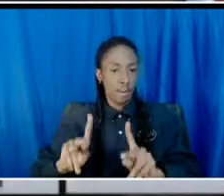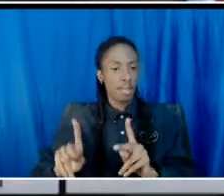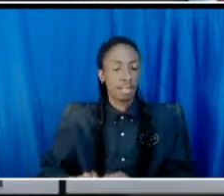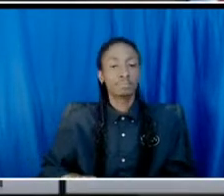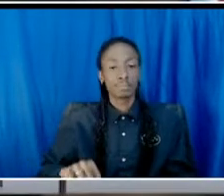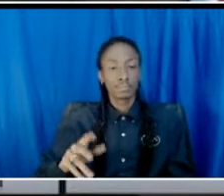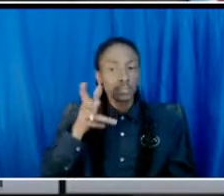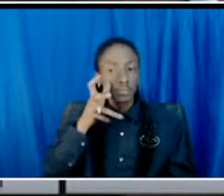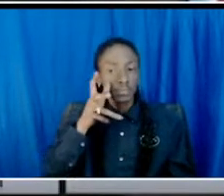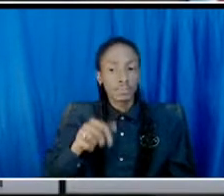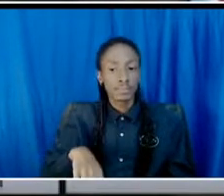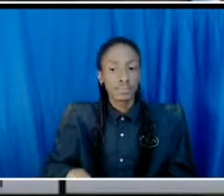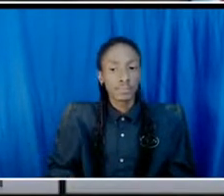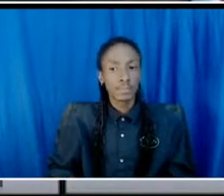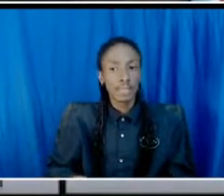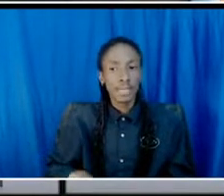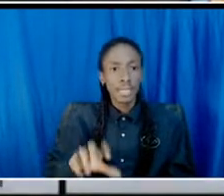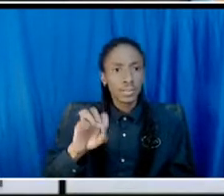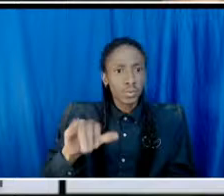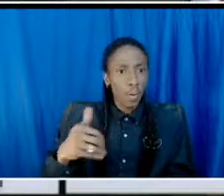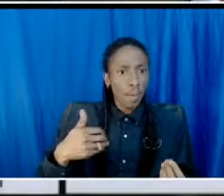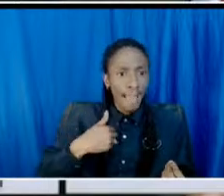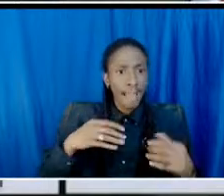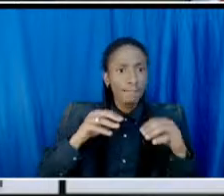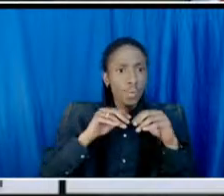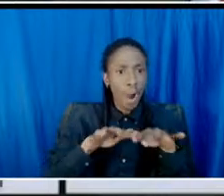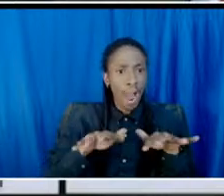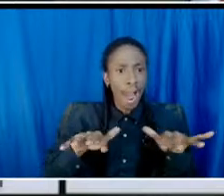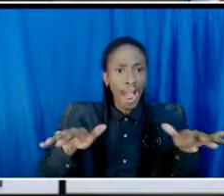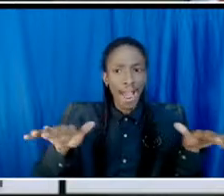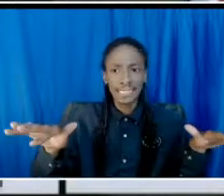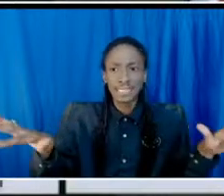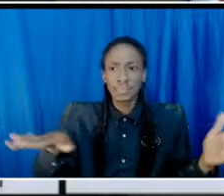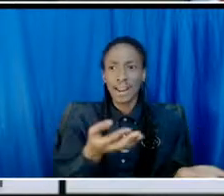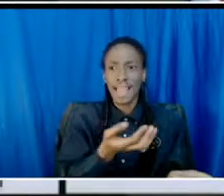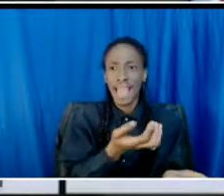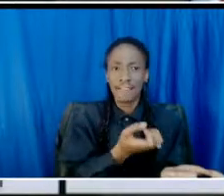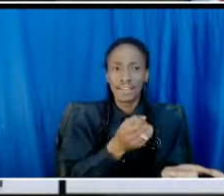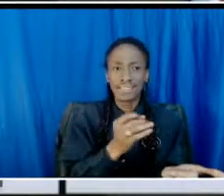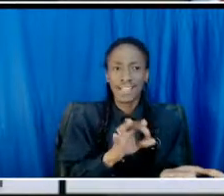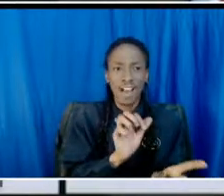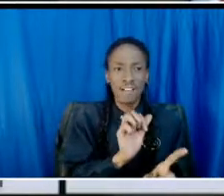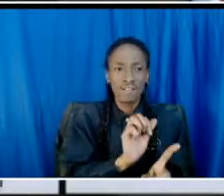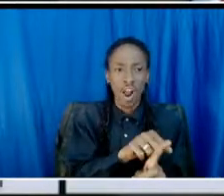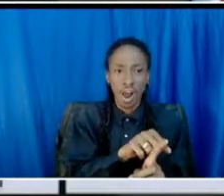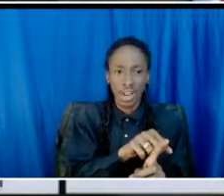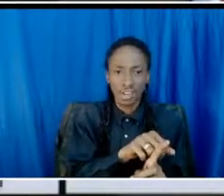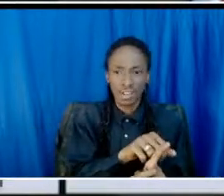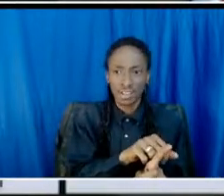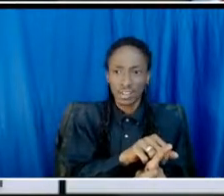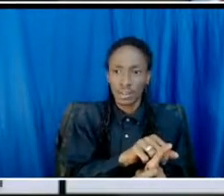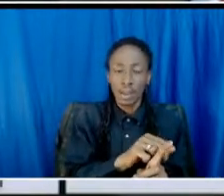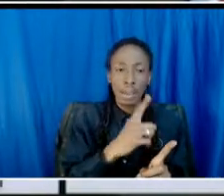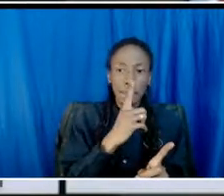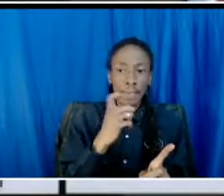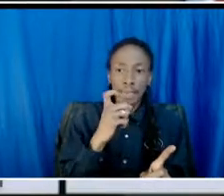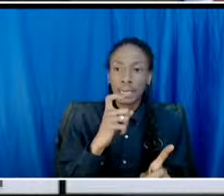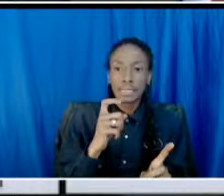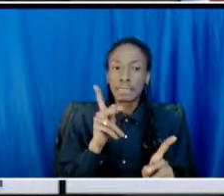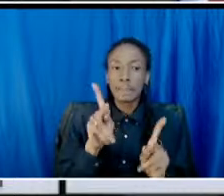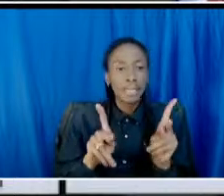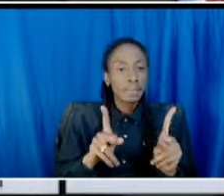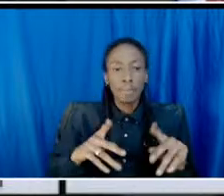And so there's widespread evidence of fraud because people haven't done their